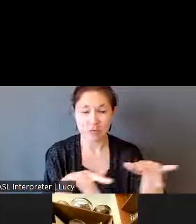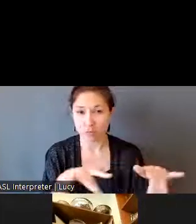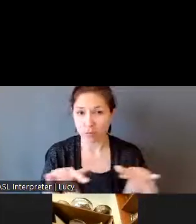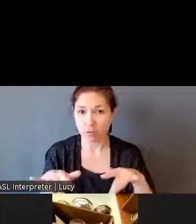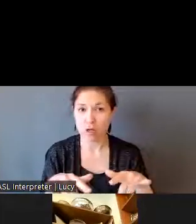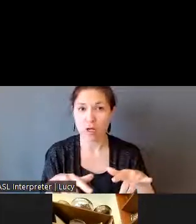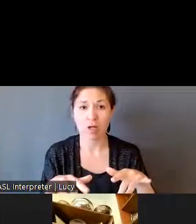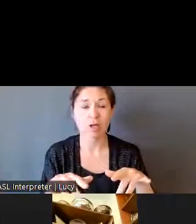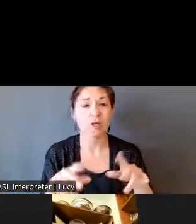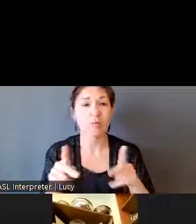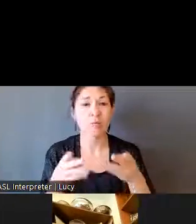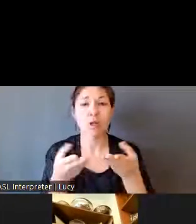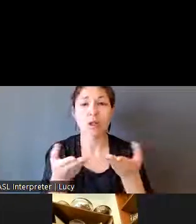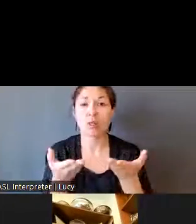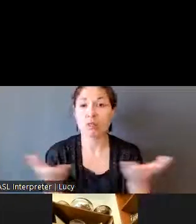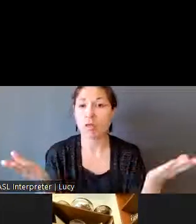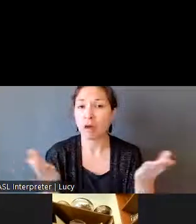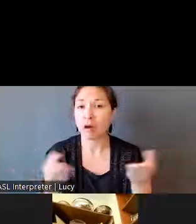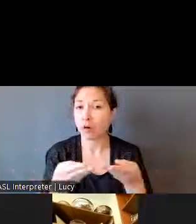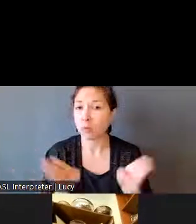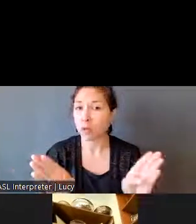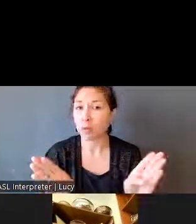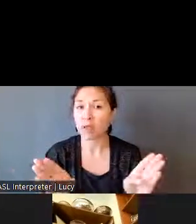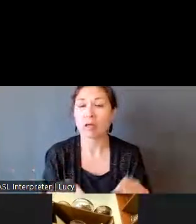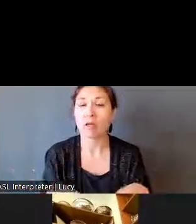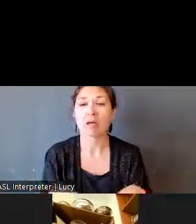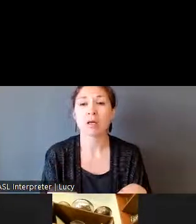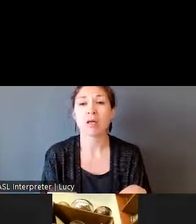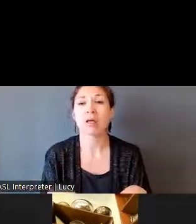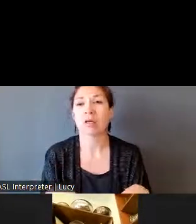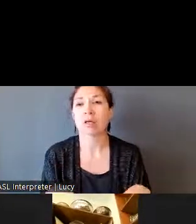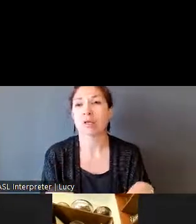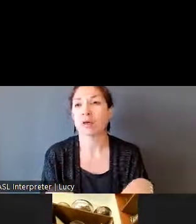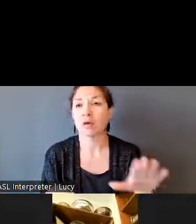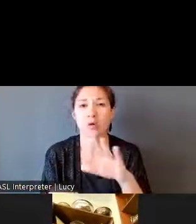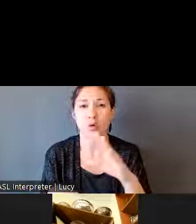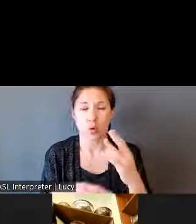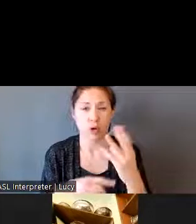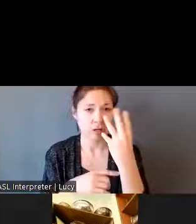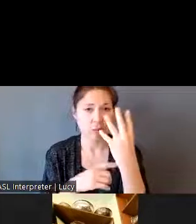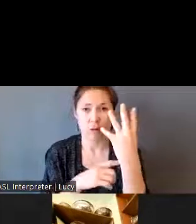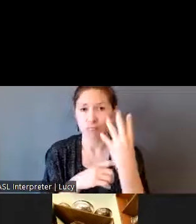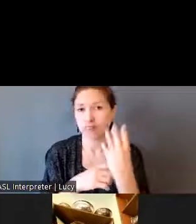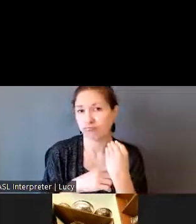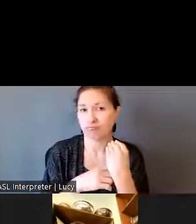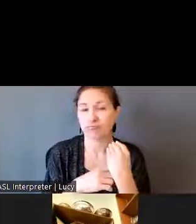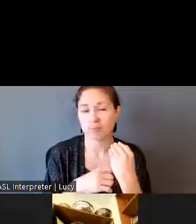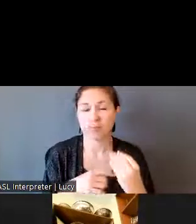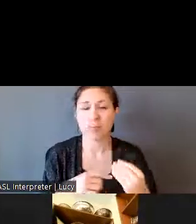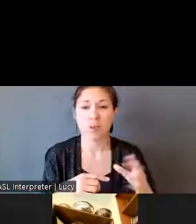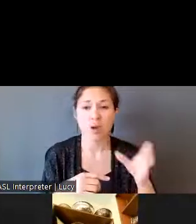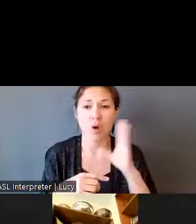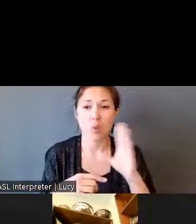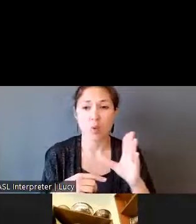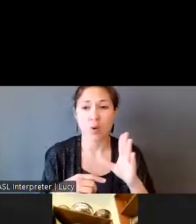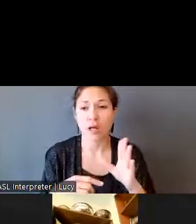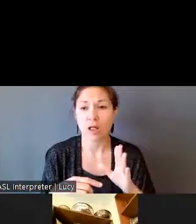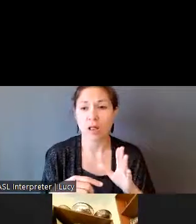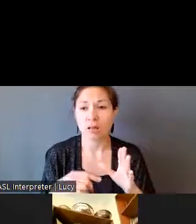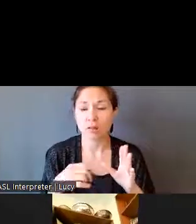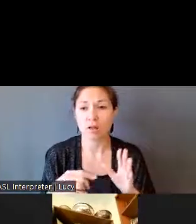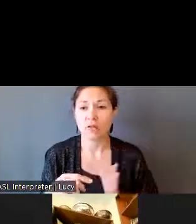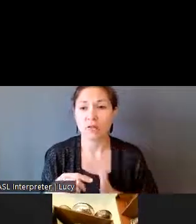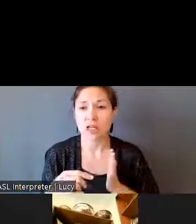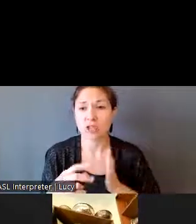public, your cameras are turned off. But before we do officially go over, I want